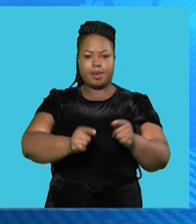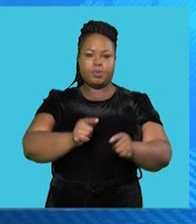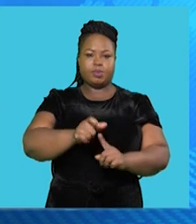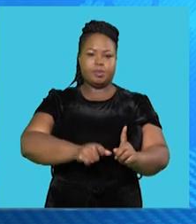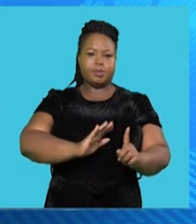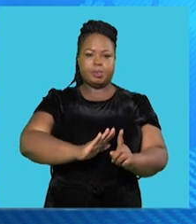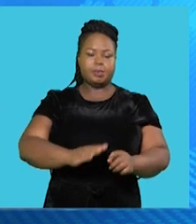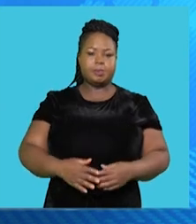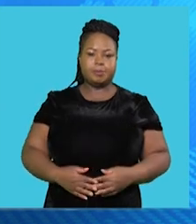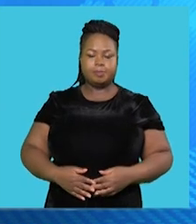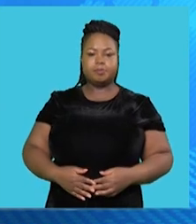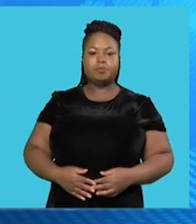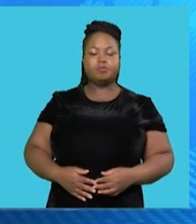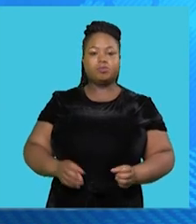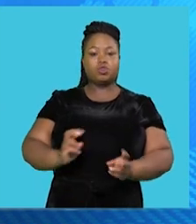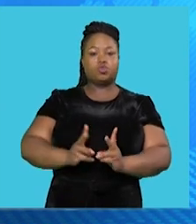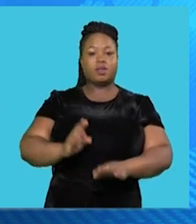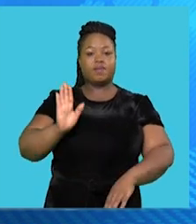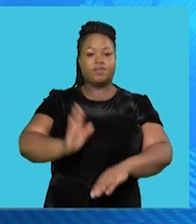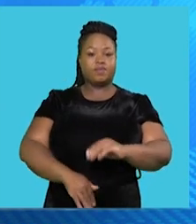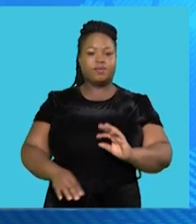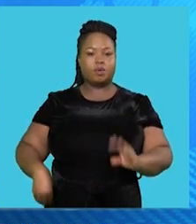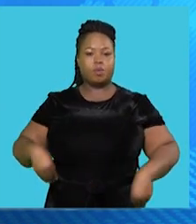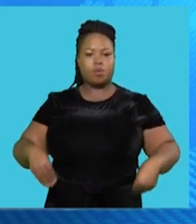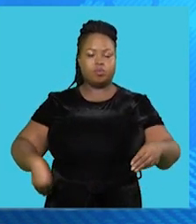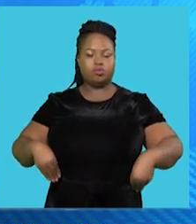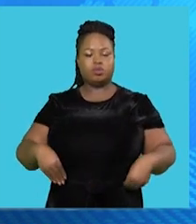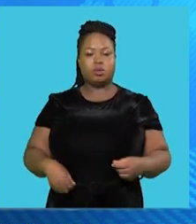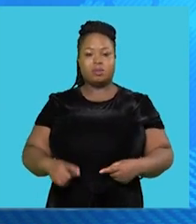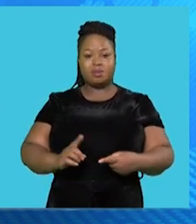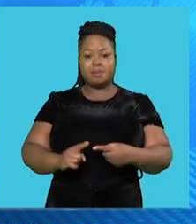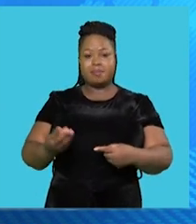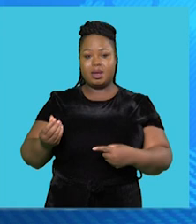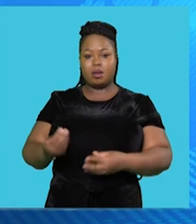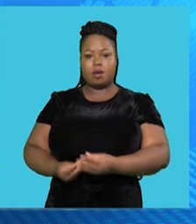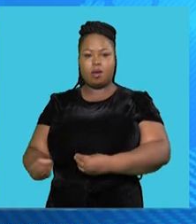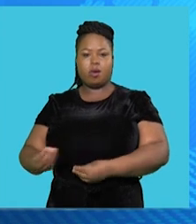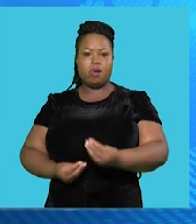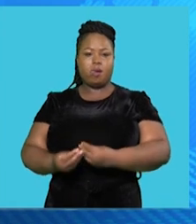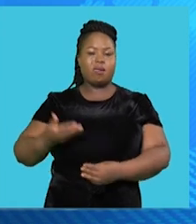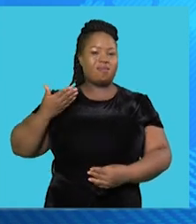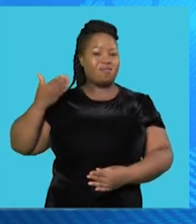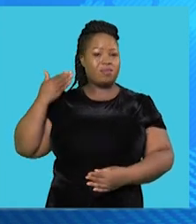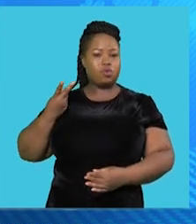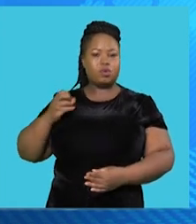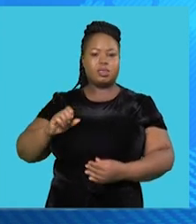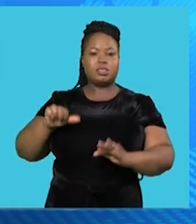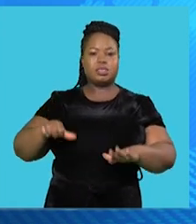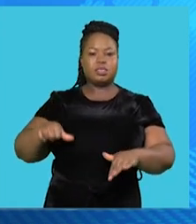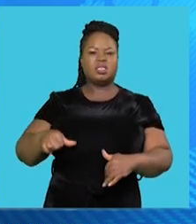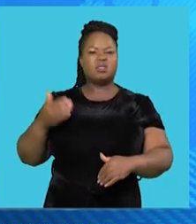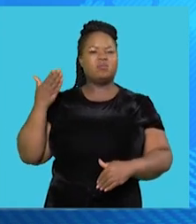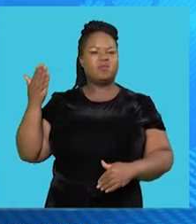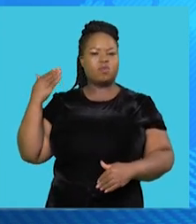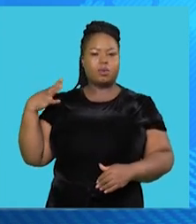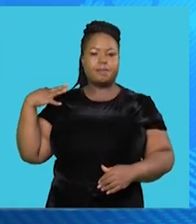matter. She is facing 12 counts of corruption and one of money laundering dating back to 2016 when she was